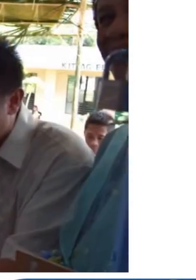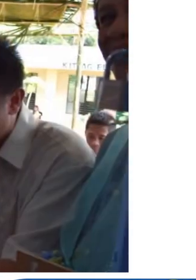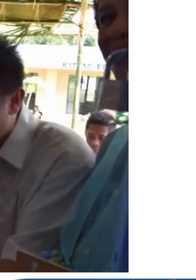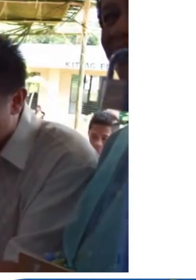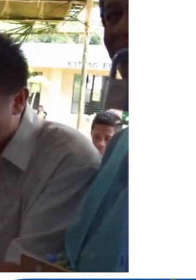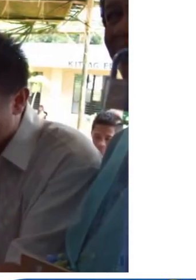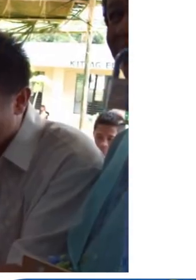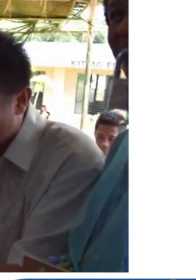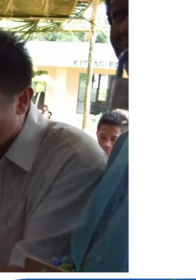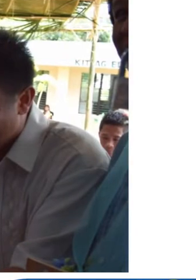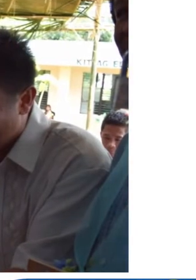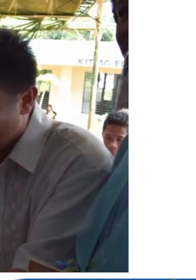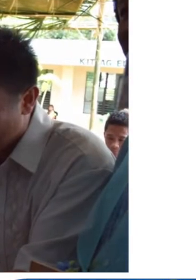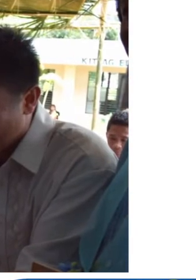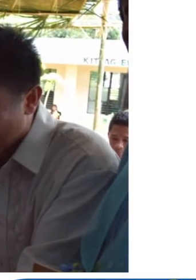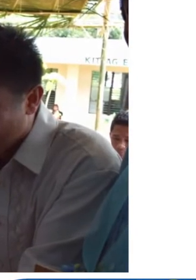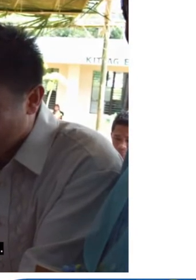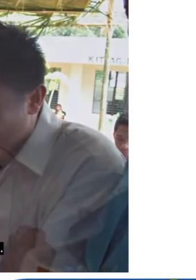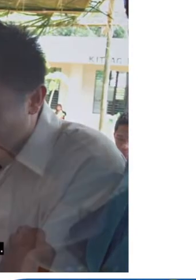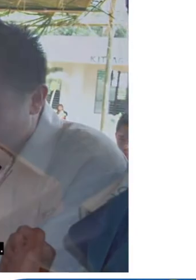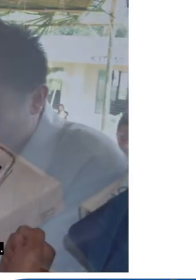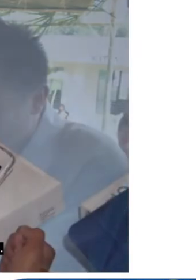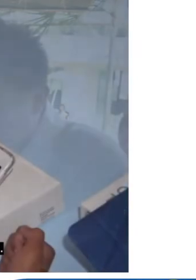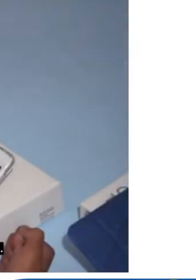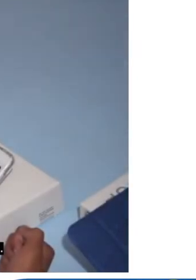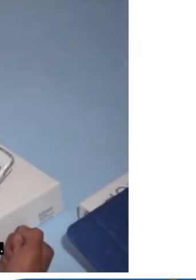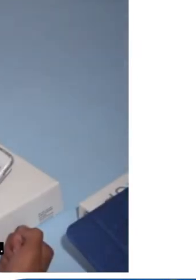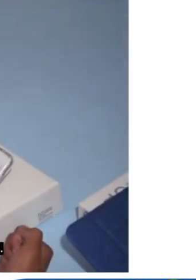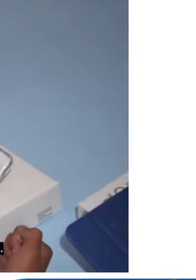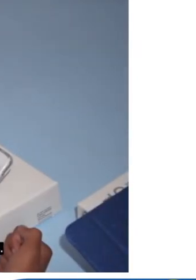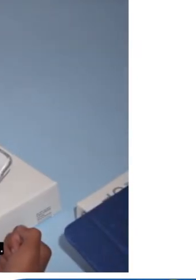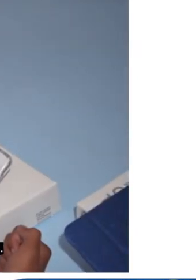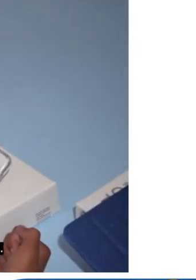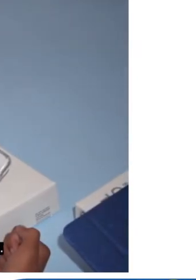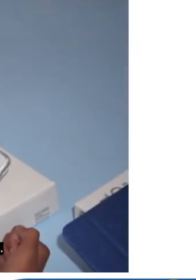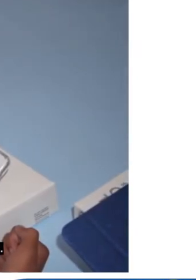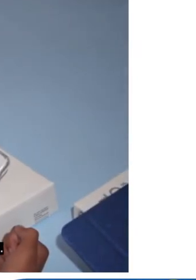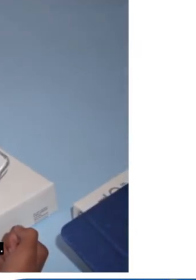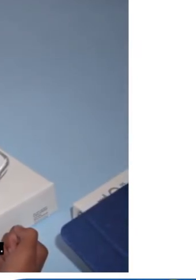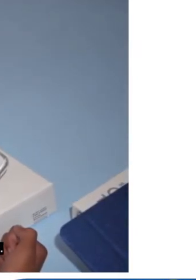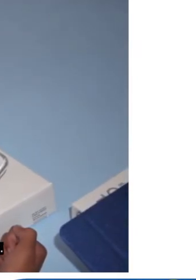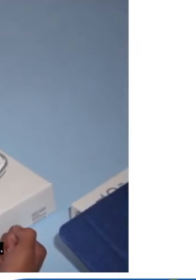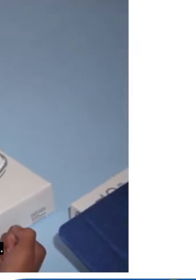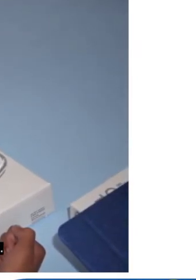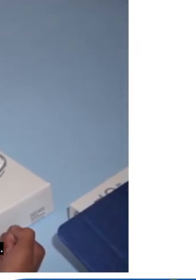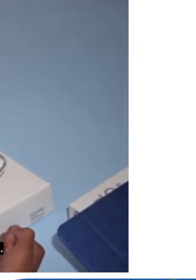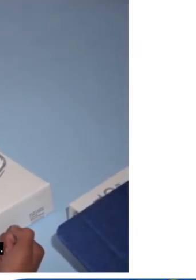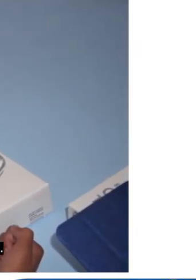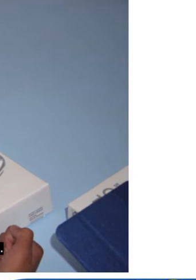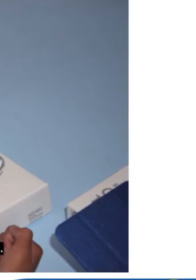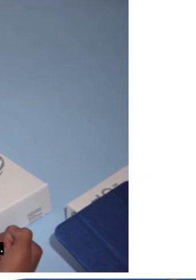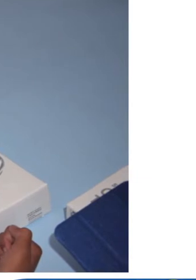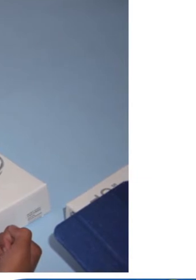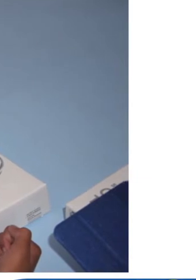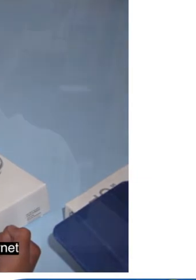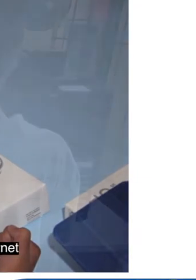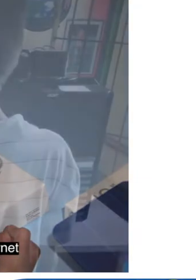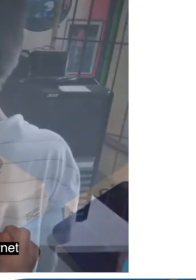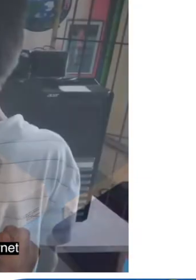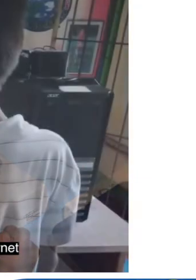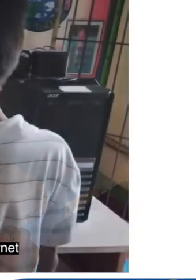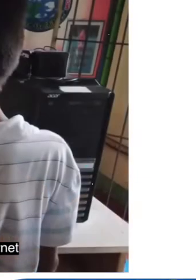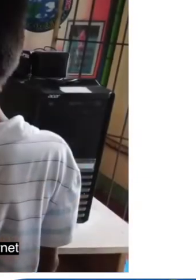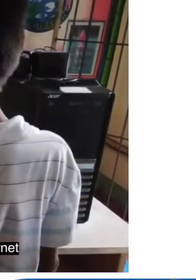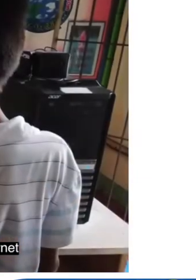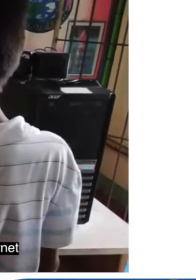head teacher sila is very emotional eh. Halos maiyak talaga yung mga principal, mga teachers.